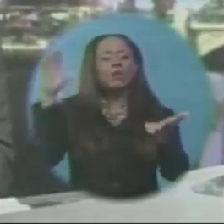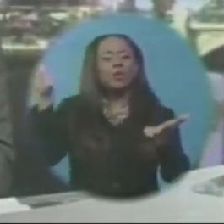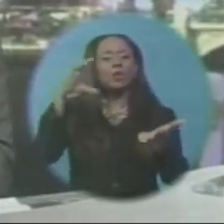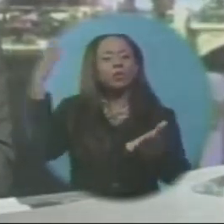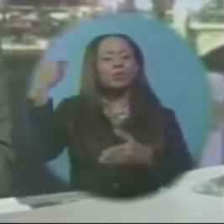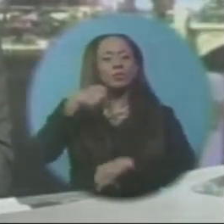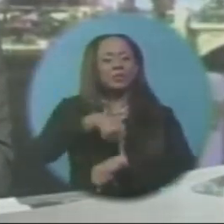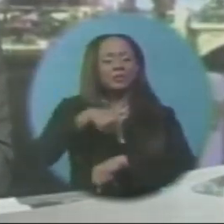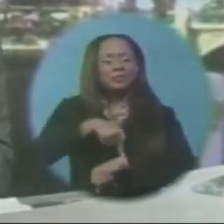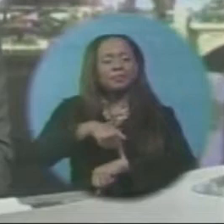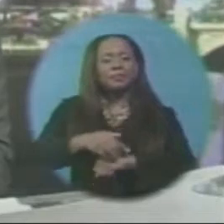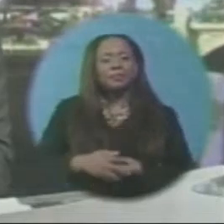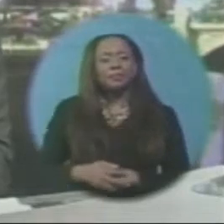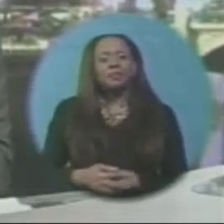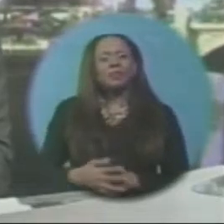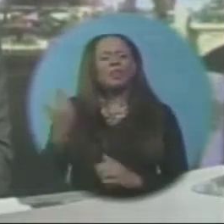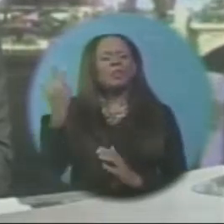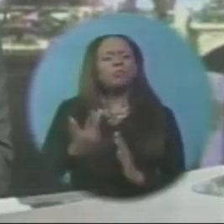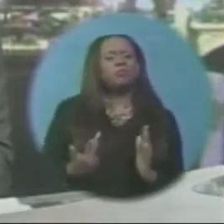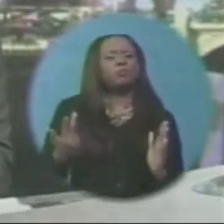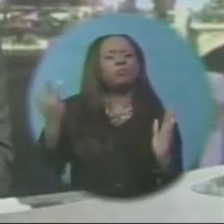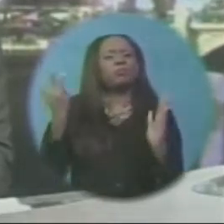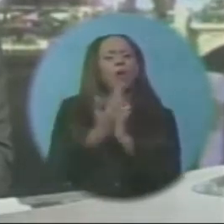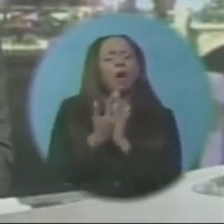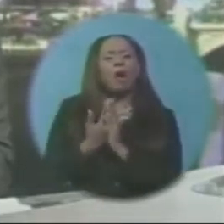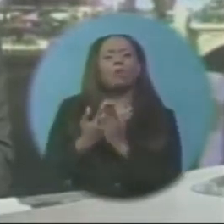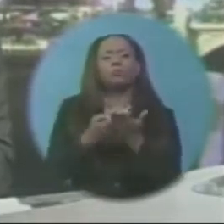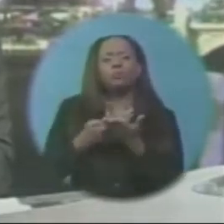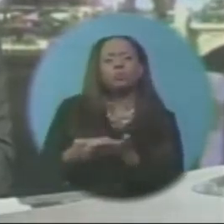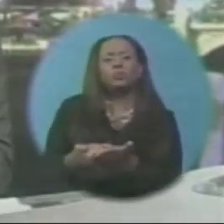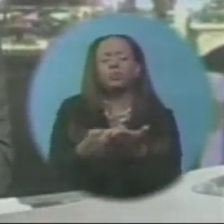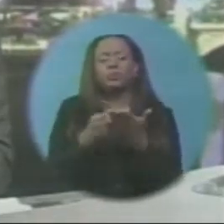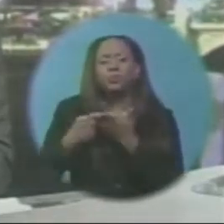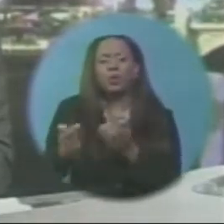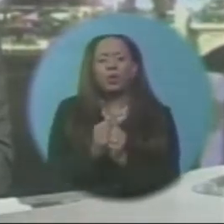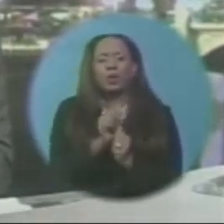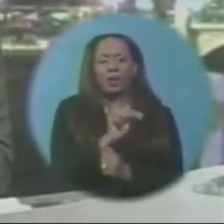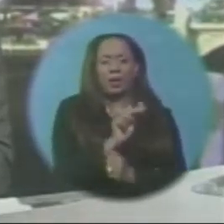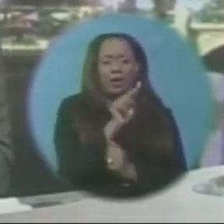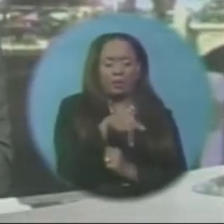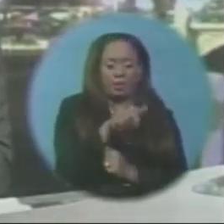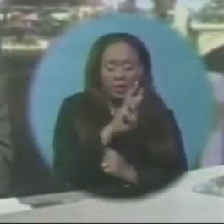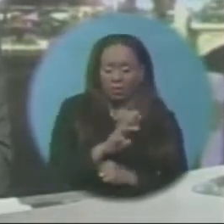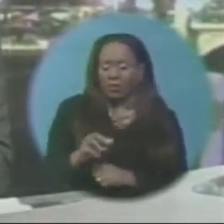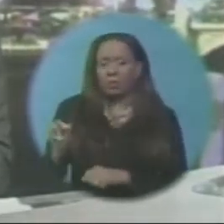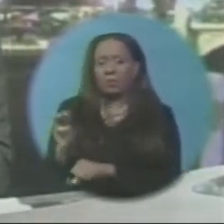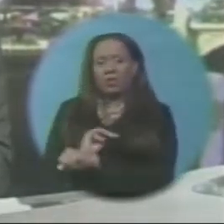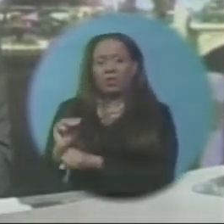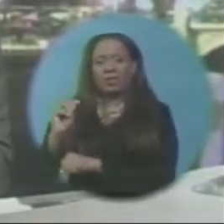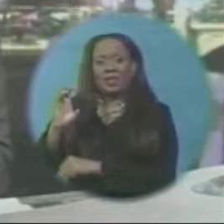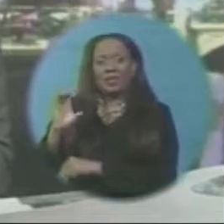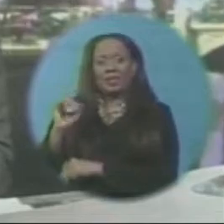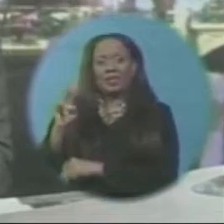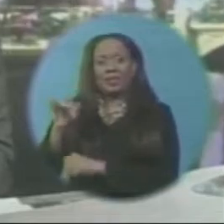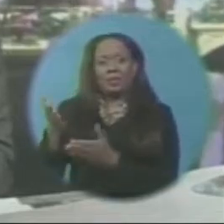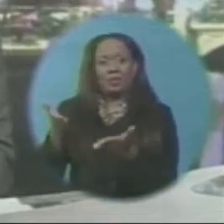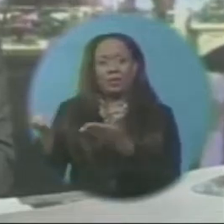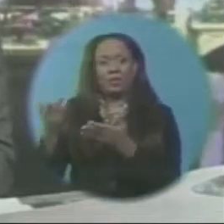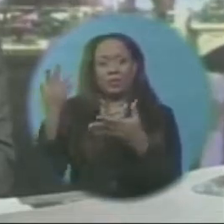season. This following over 3 hours of talks this morning between the NUPW and the Ministry of the Civil